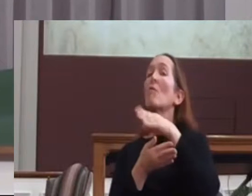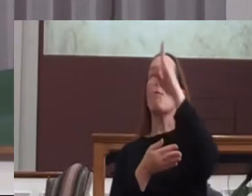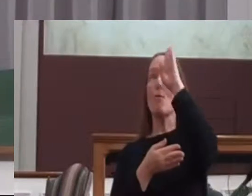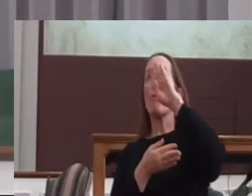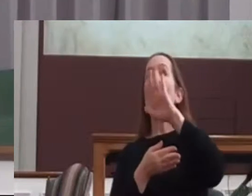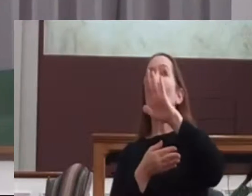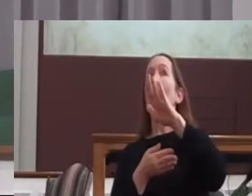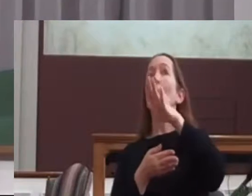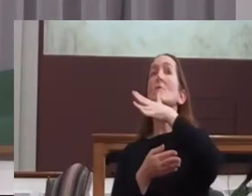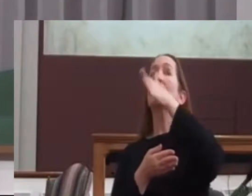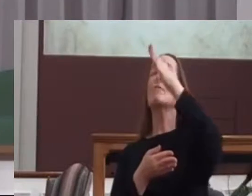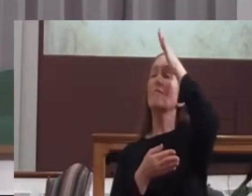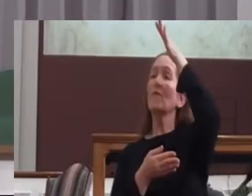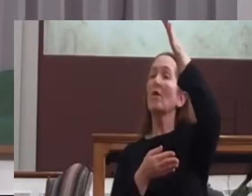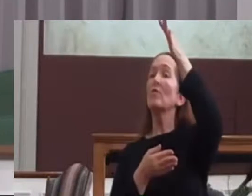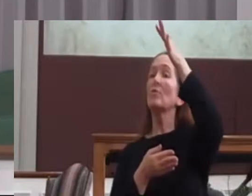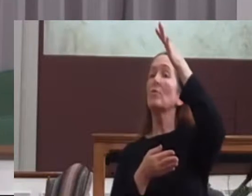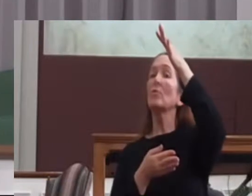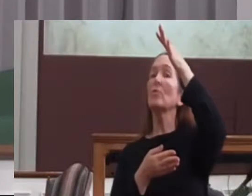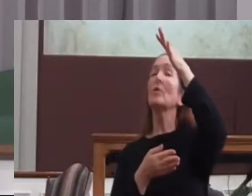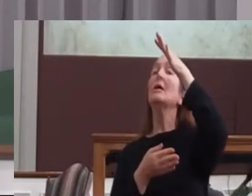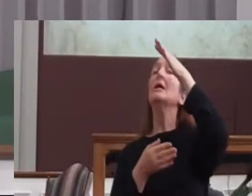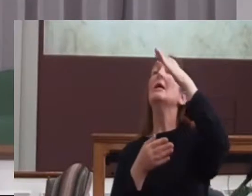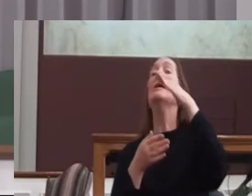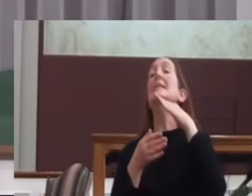and honoring your mother and father.